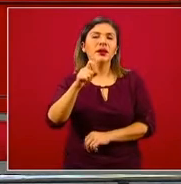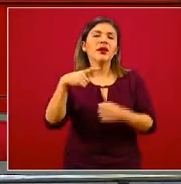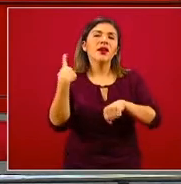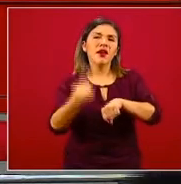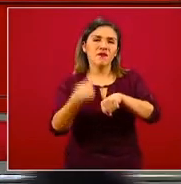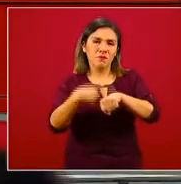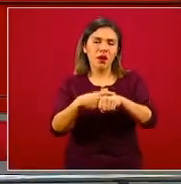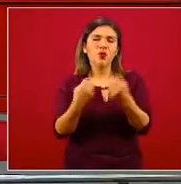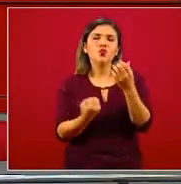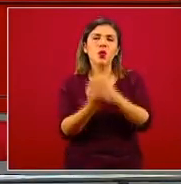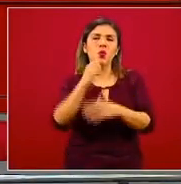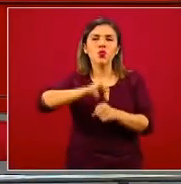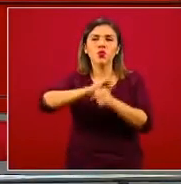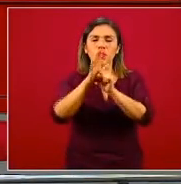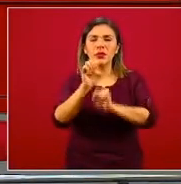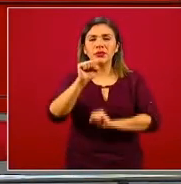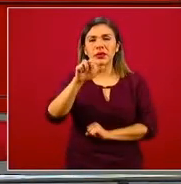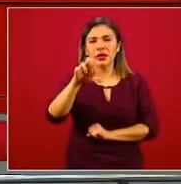about the epidemic